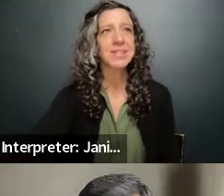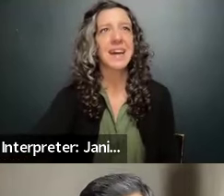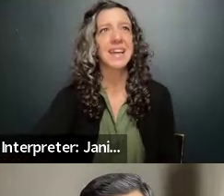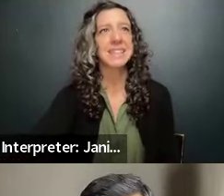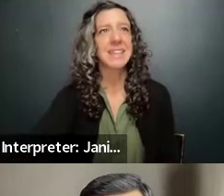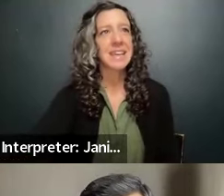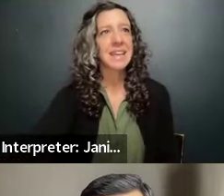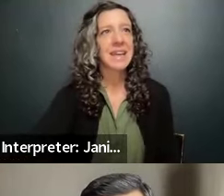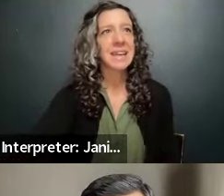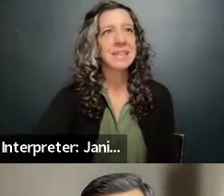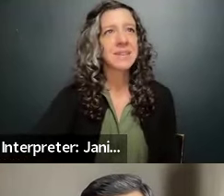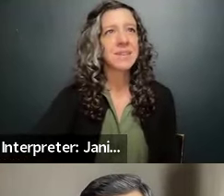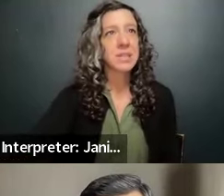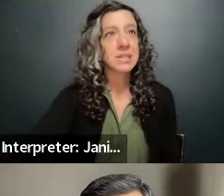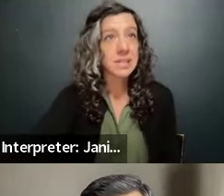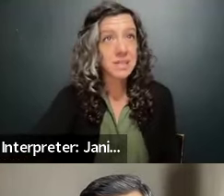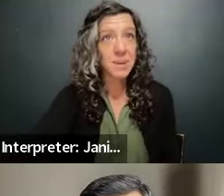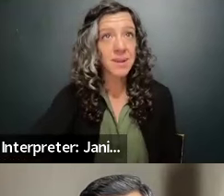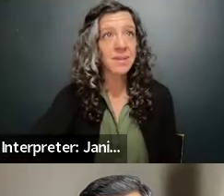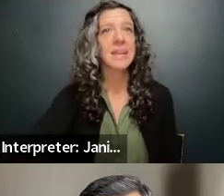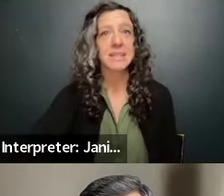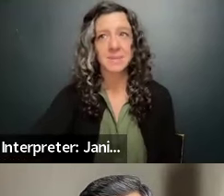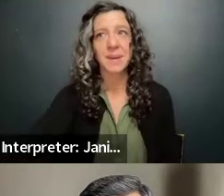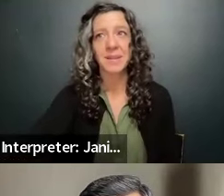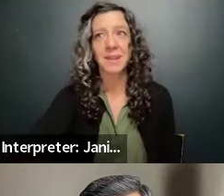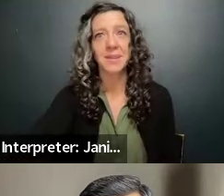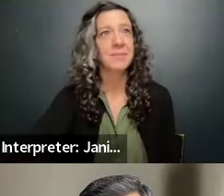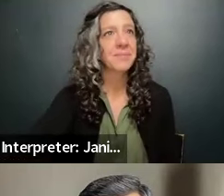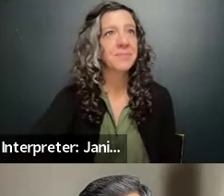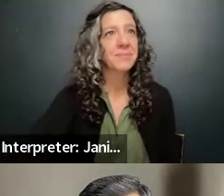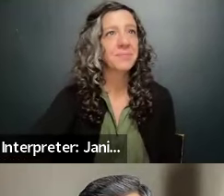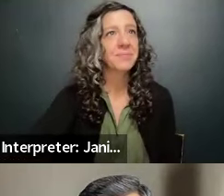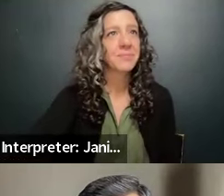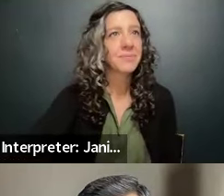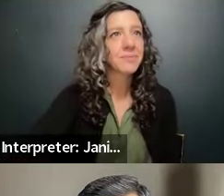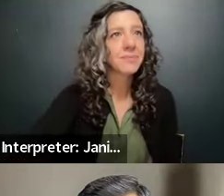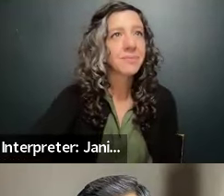hard to see your signs. And Zeno Chien says, is this better? Yes, better. Thank you.